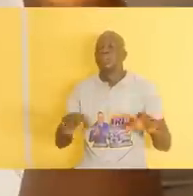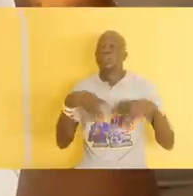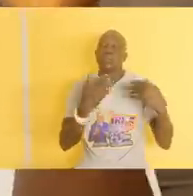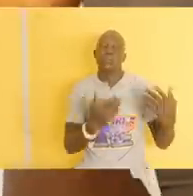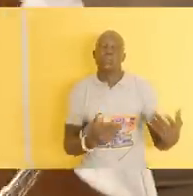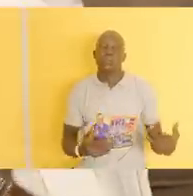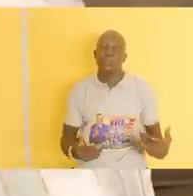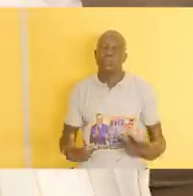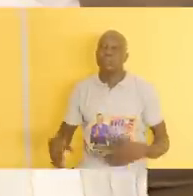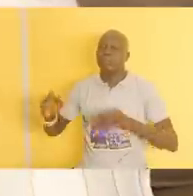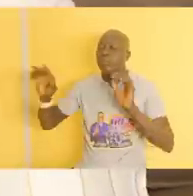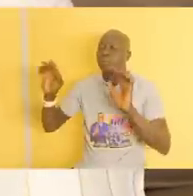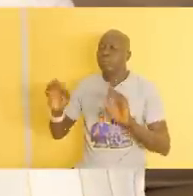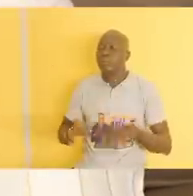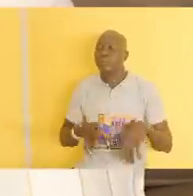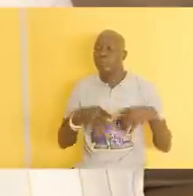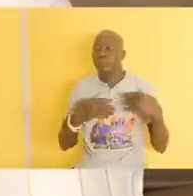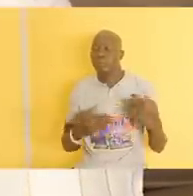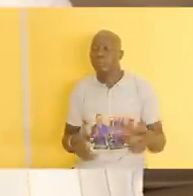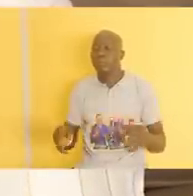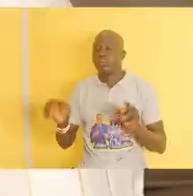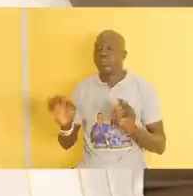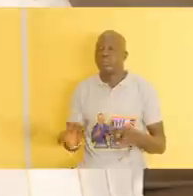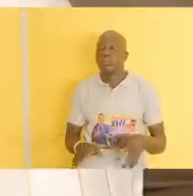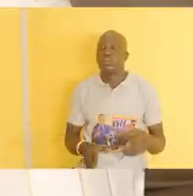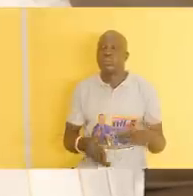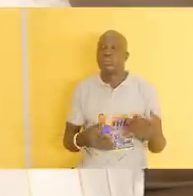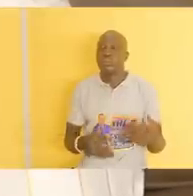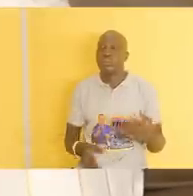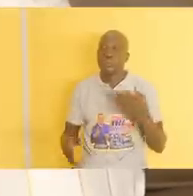Lord, the great Jesu Tamila, he